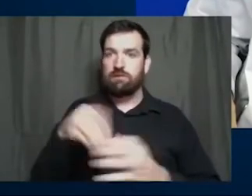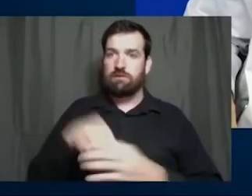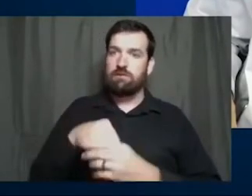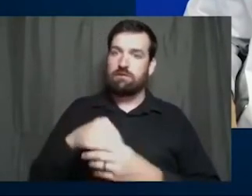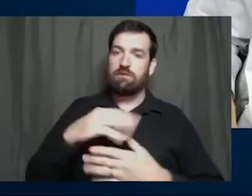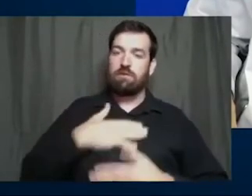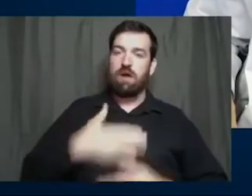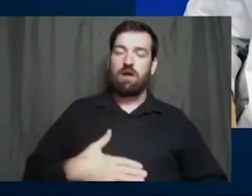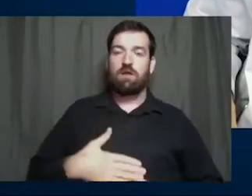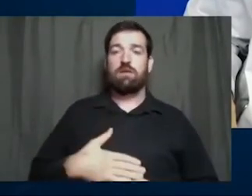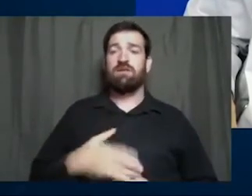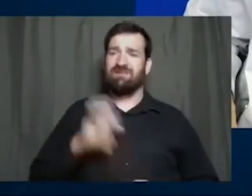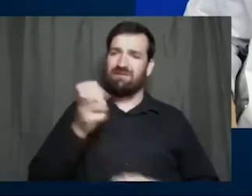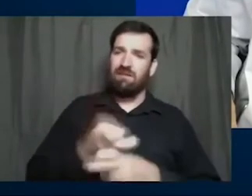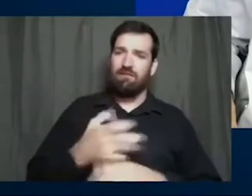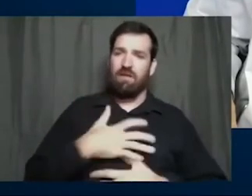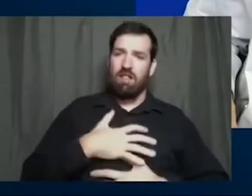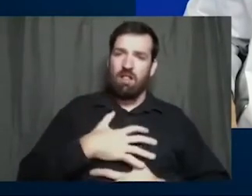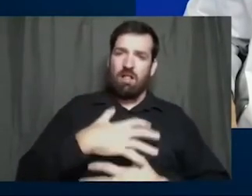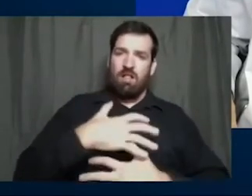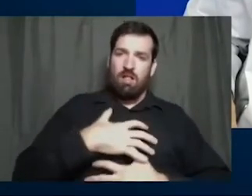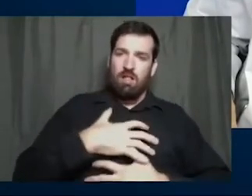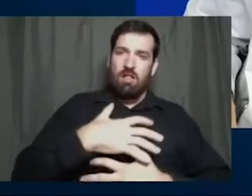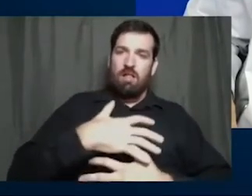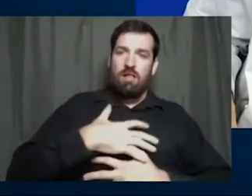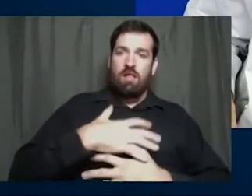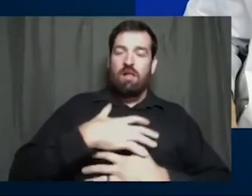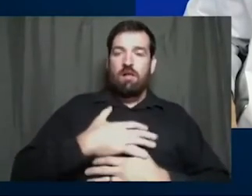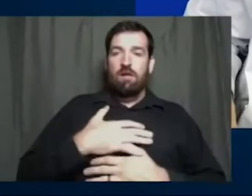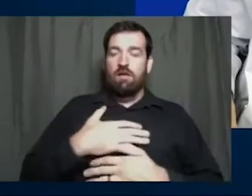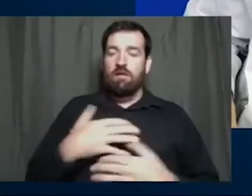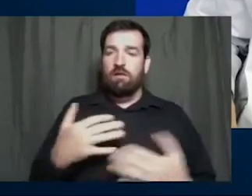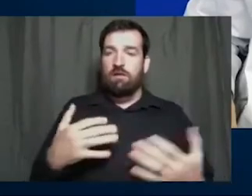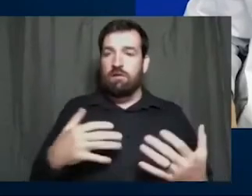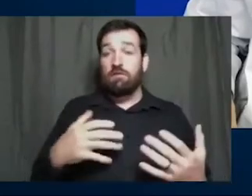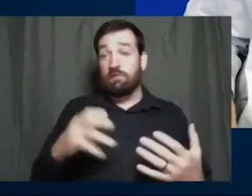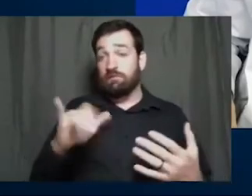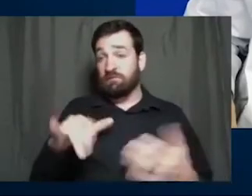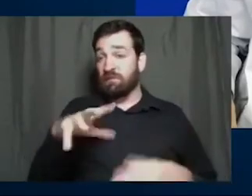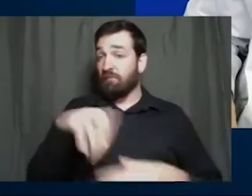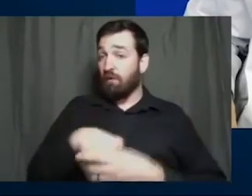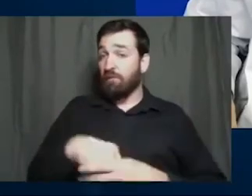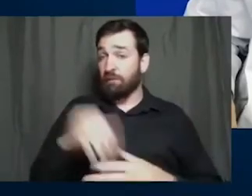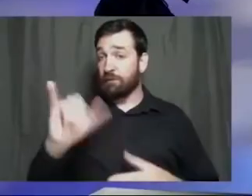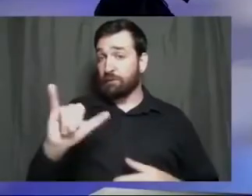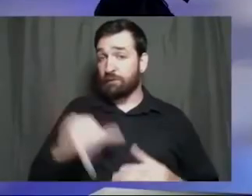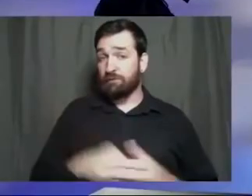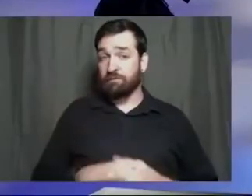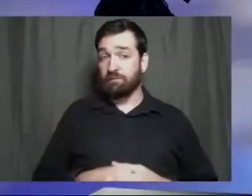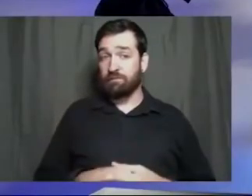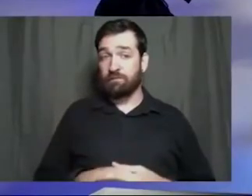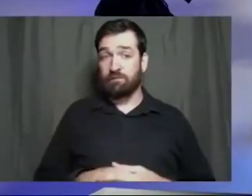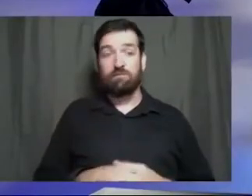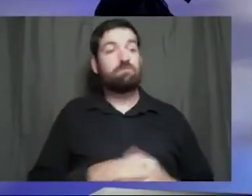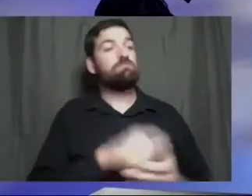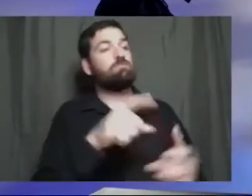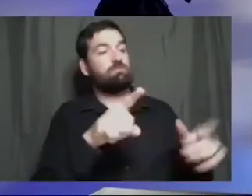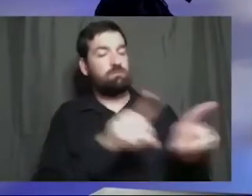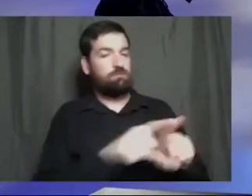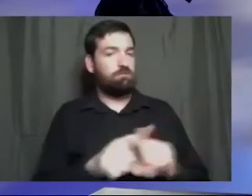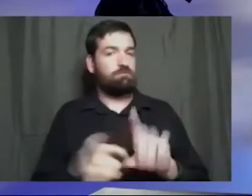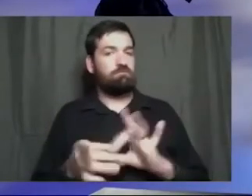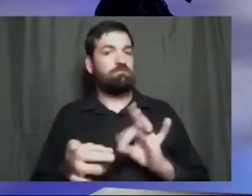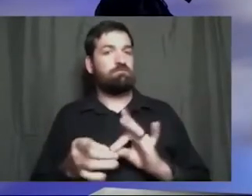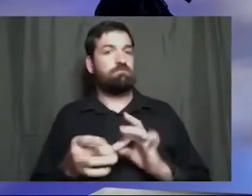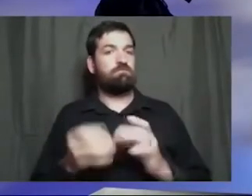expanding your lungs to get oxygen and breathe and all that. So I think that plays a major part as well. With what you already referred to also, there seems to be this kind of